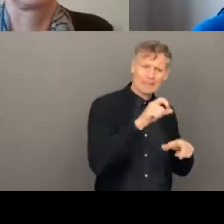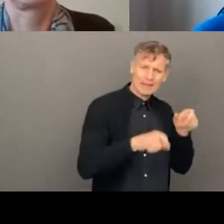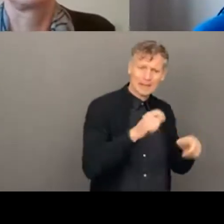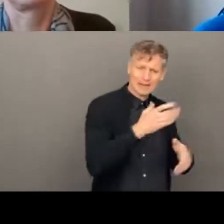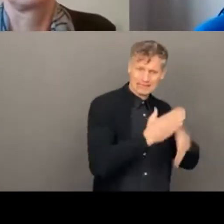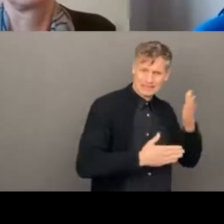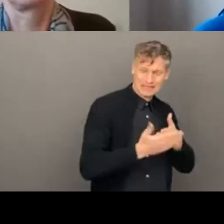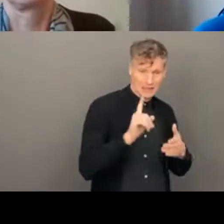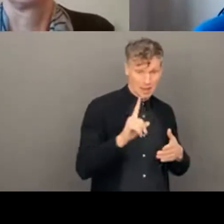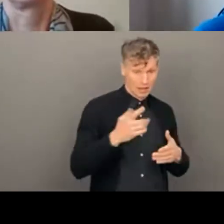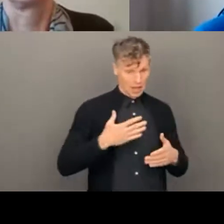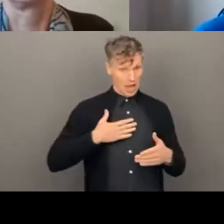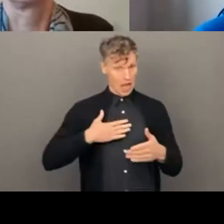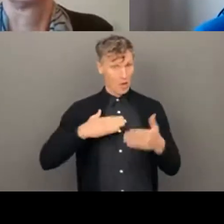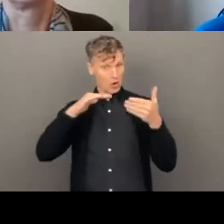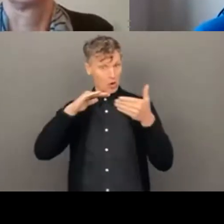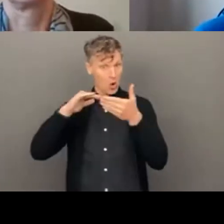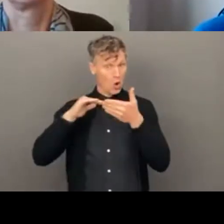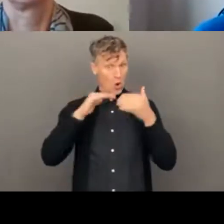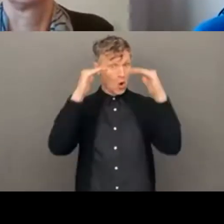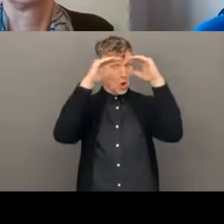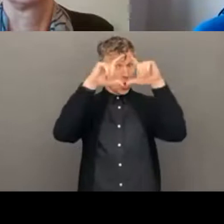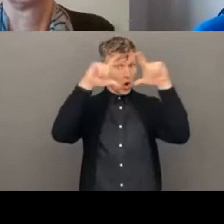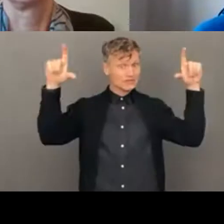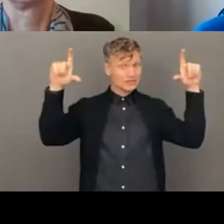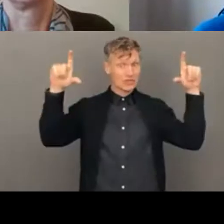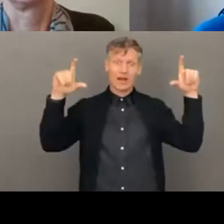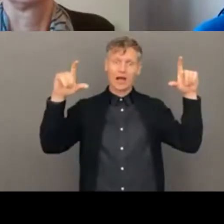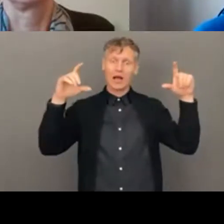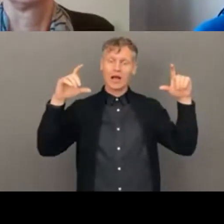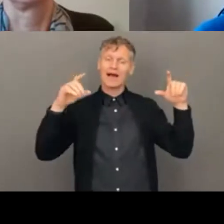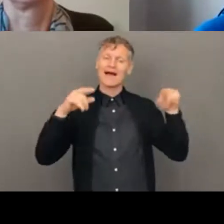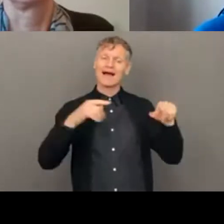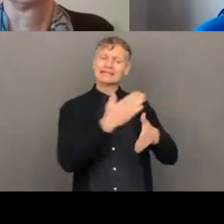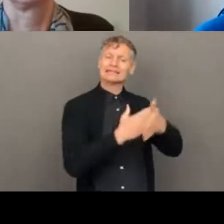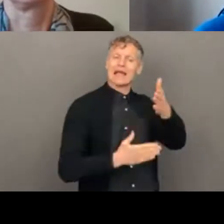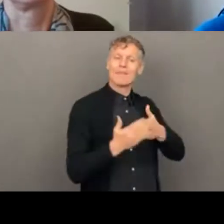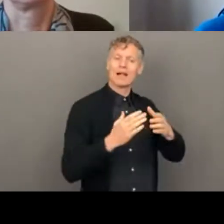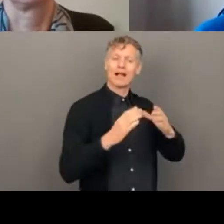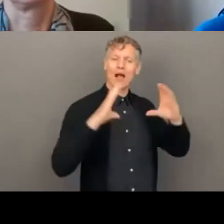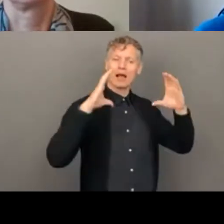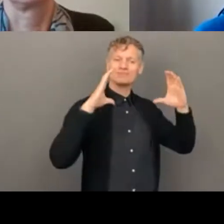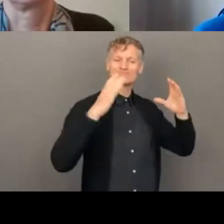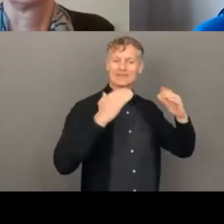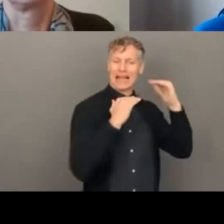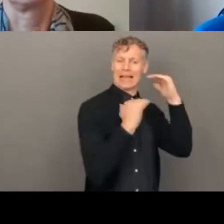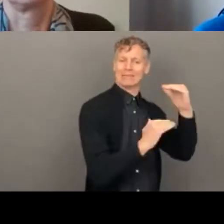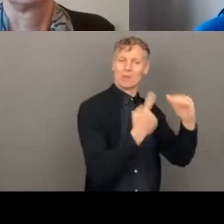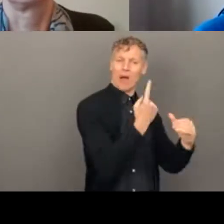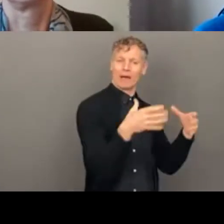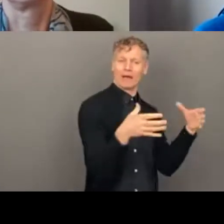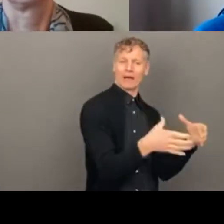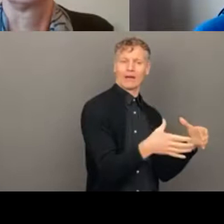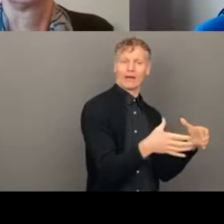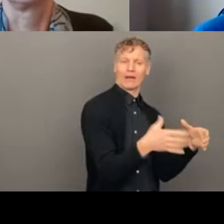and learnings back into the wider organization. So this process with the Vivid partnership has enabled us